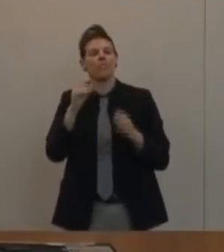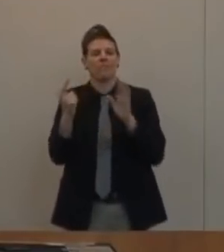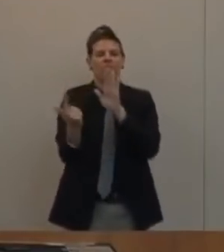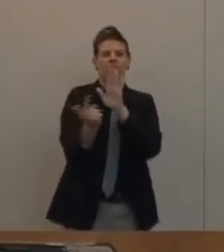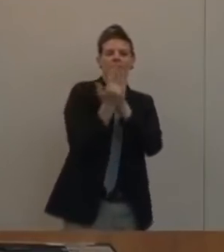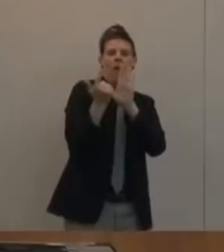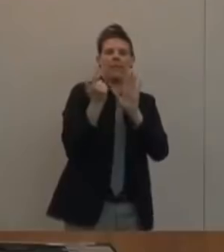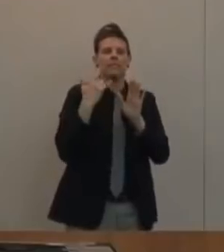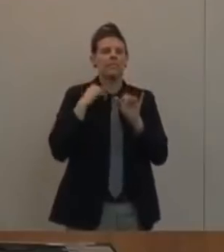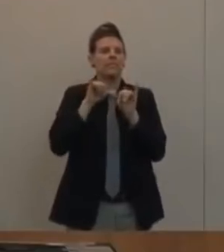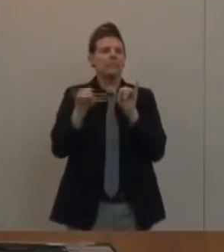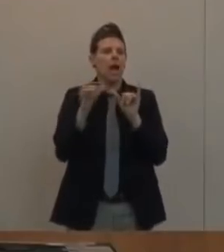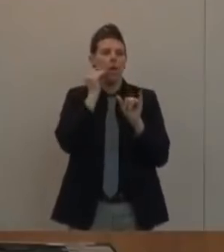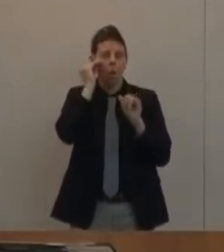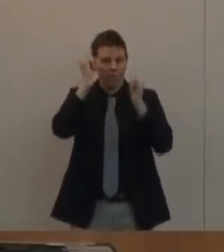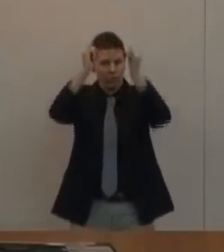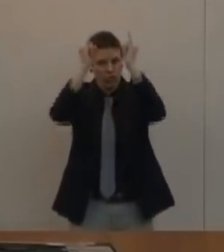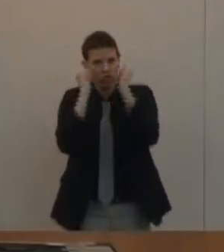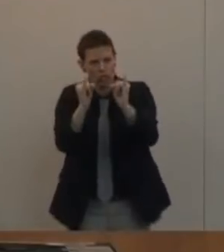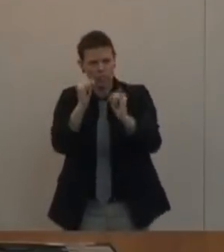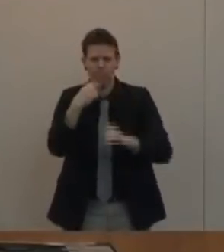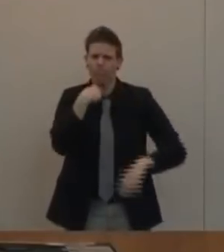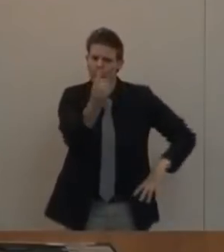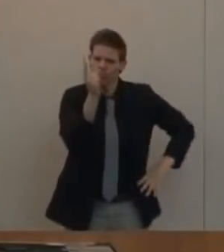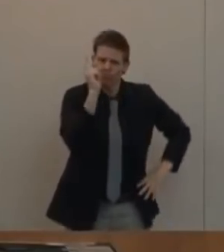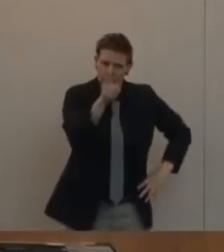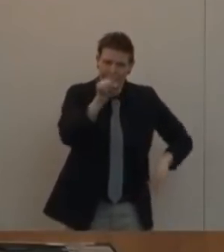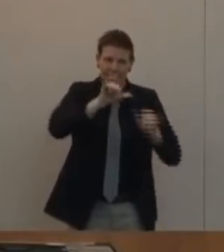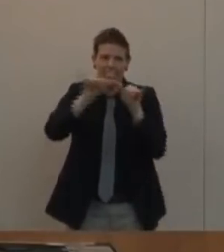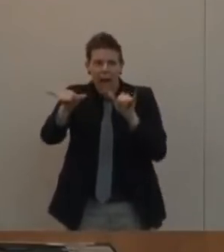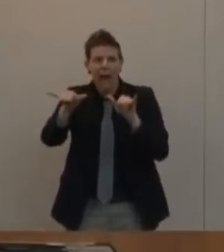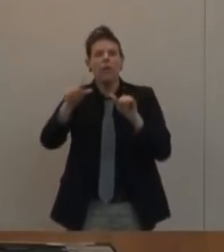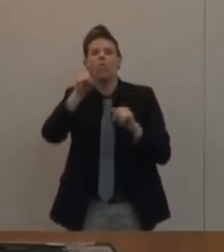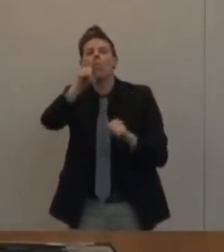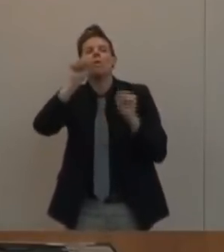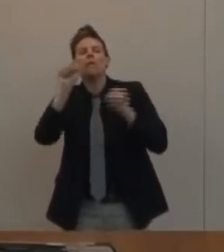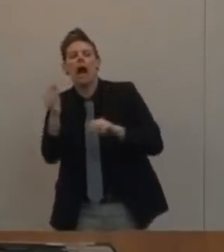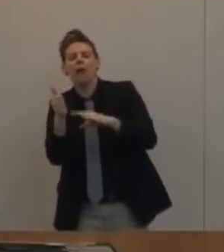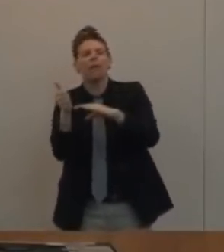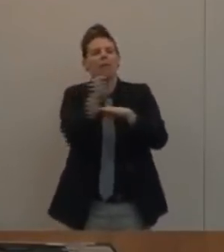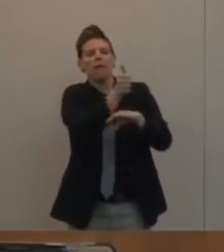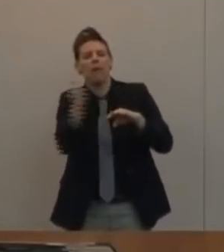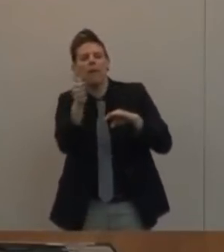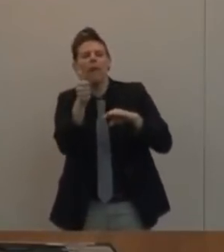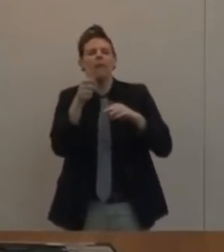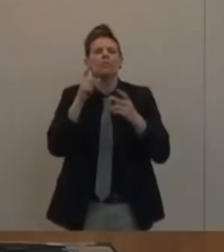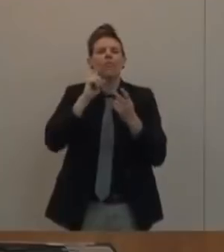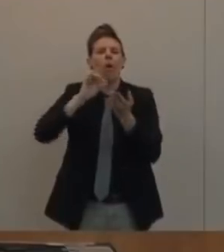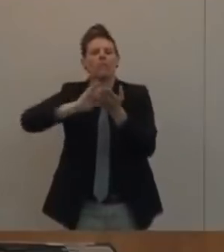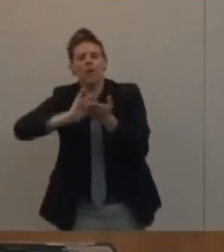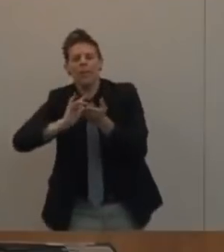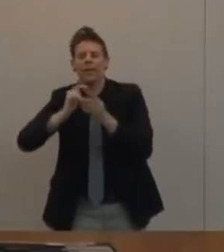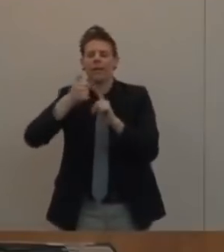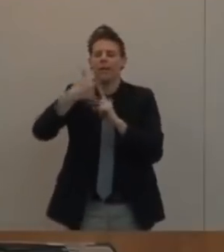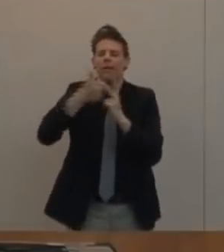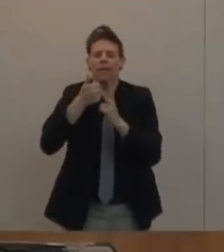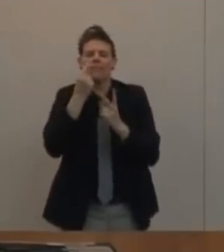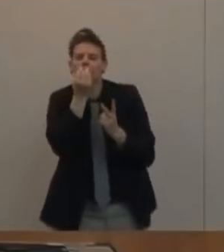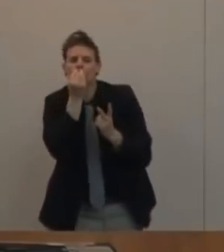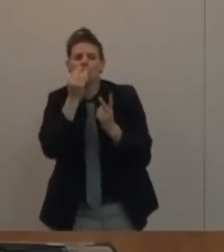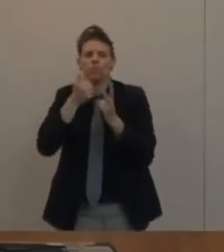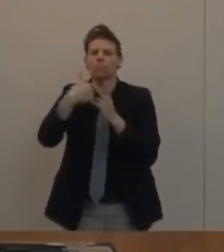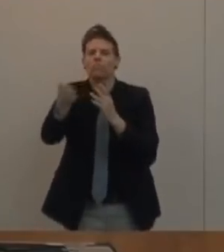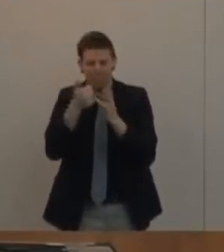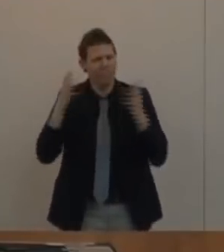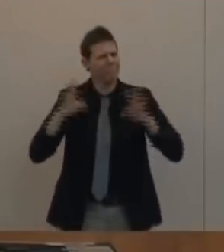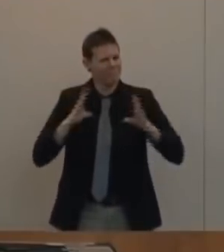instructions by not just going to essential businesses and medical appointments, then we're going to let you know that